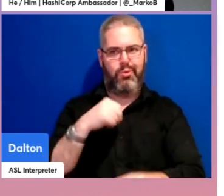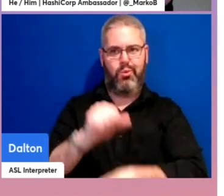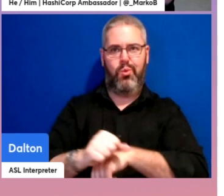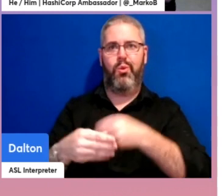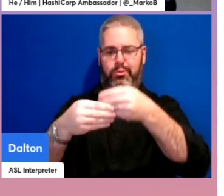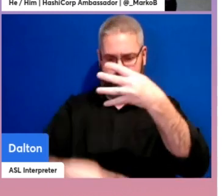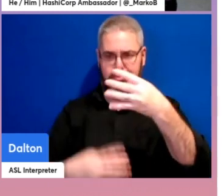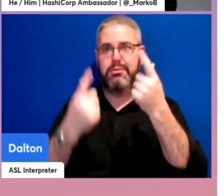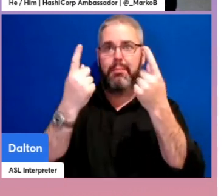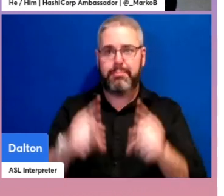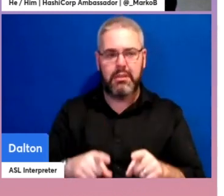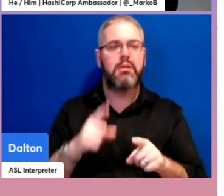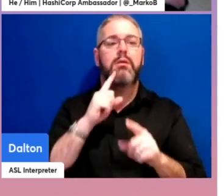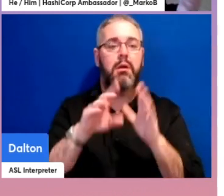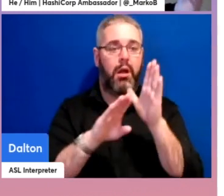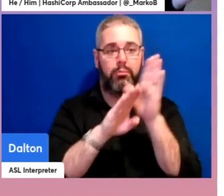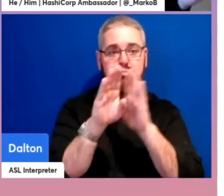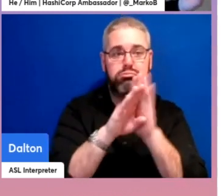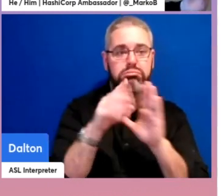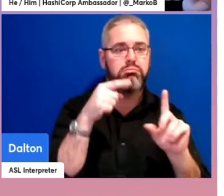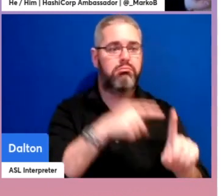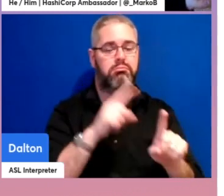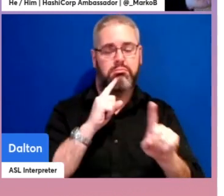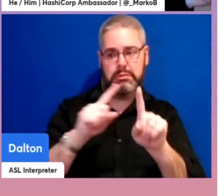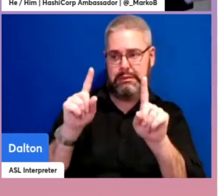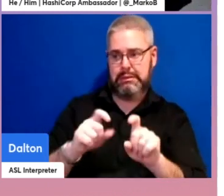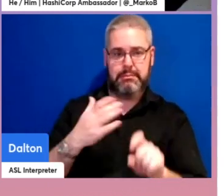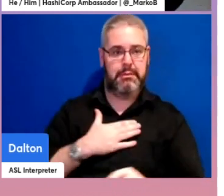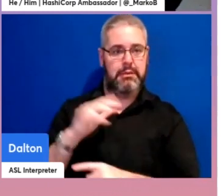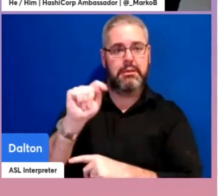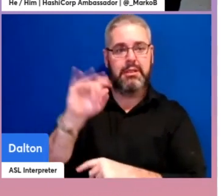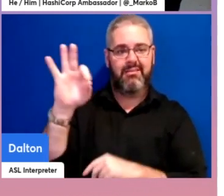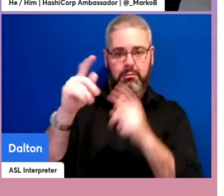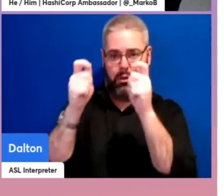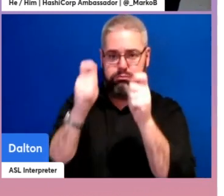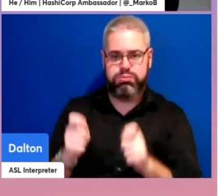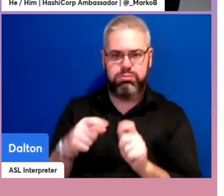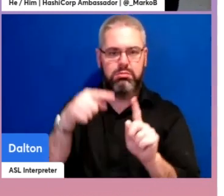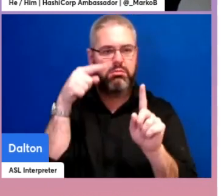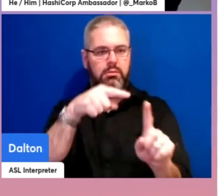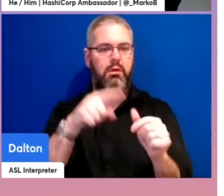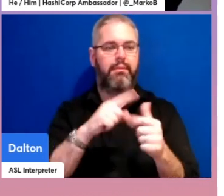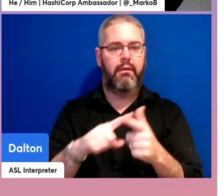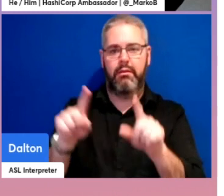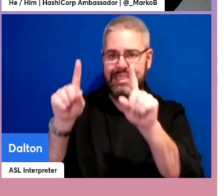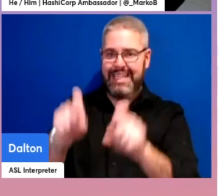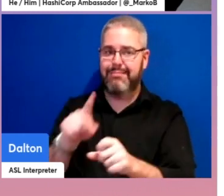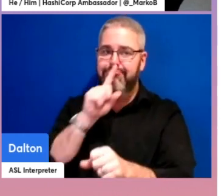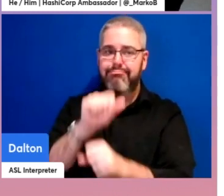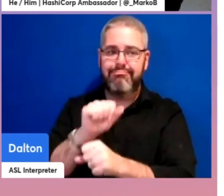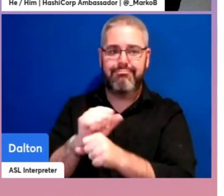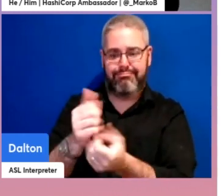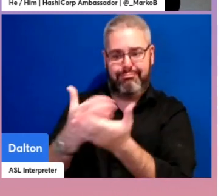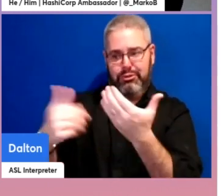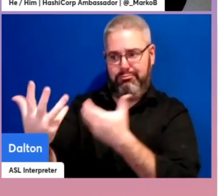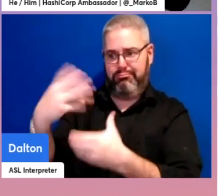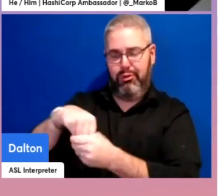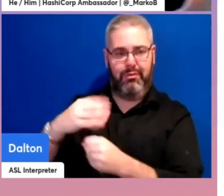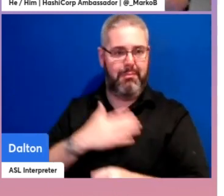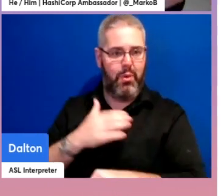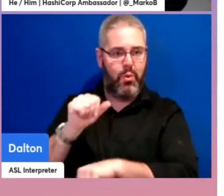be development, where you're testing your Terraform configuration. So the tests are part of your pipeline where you